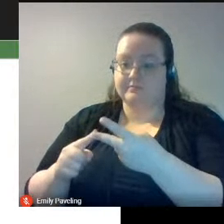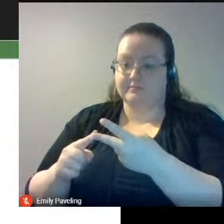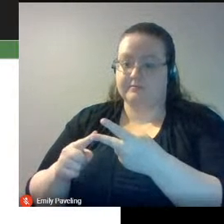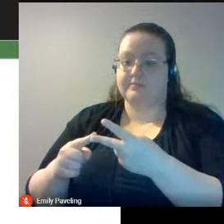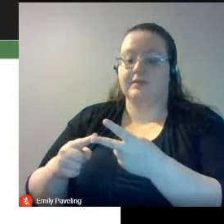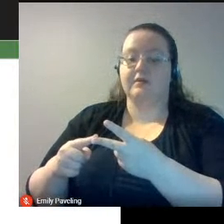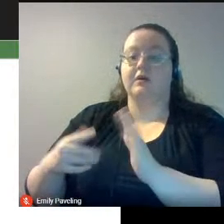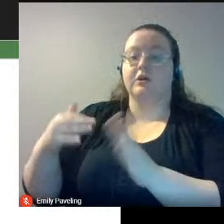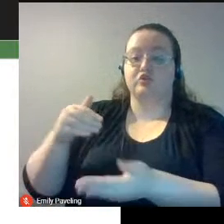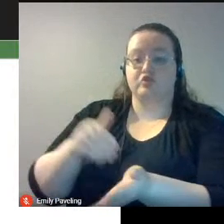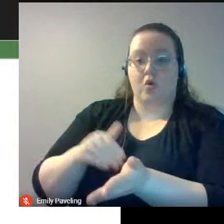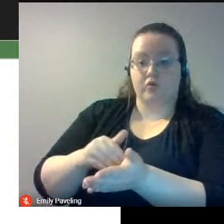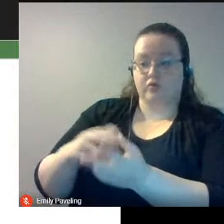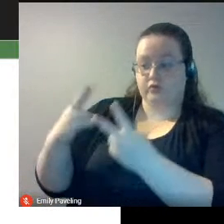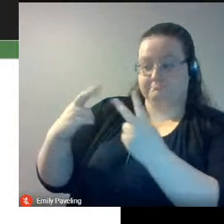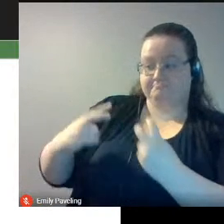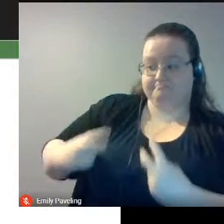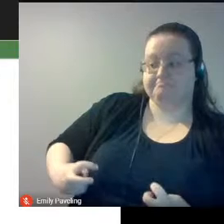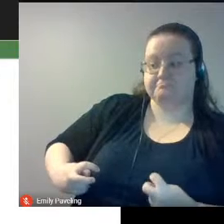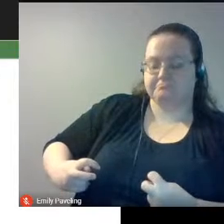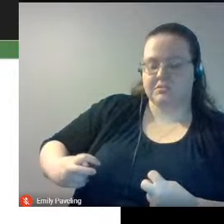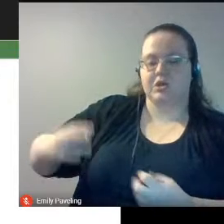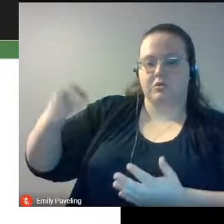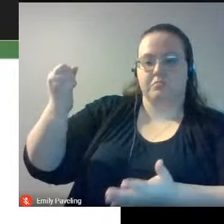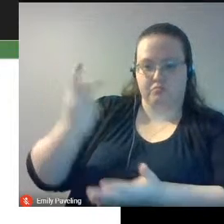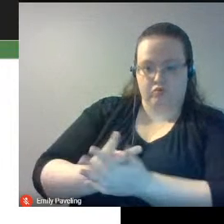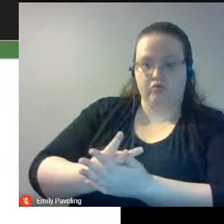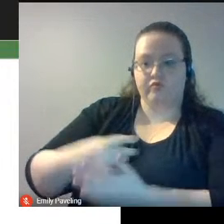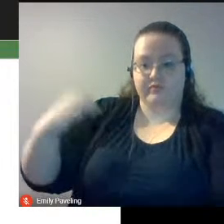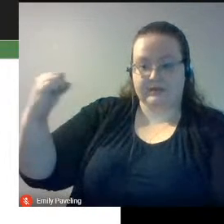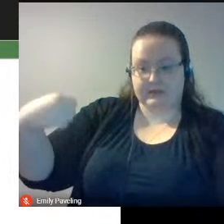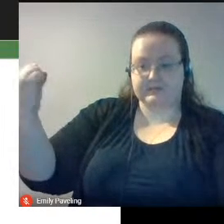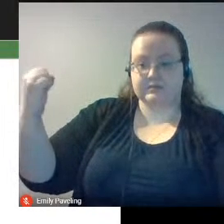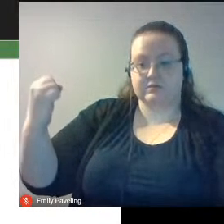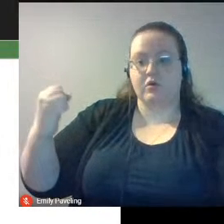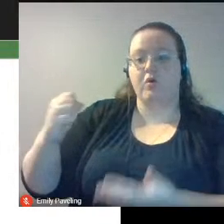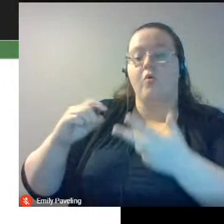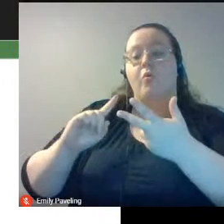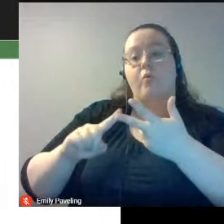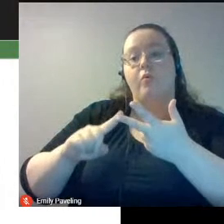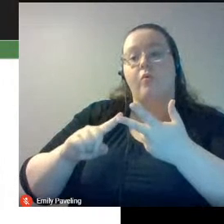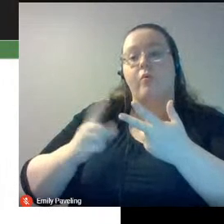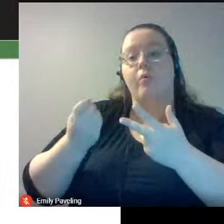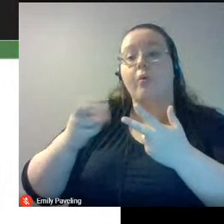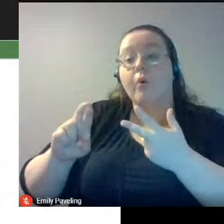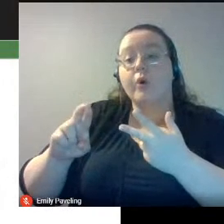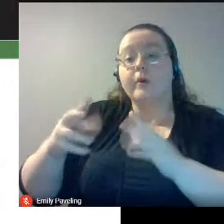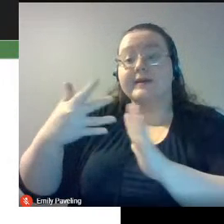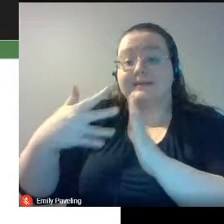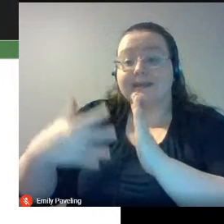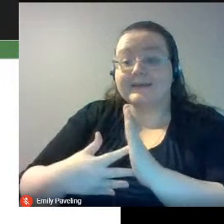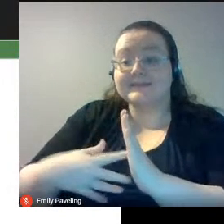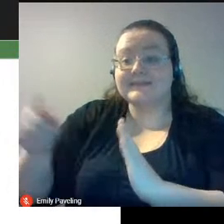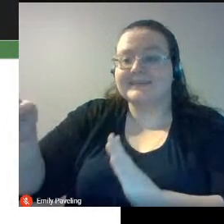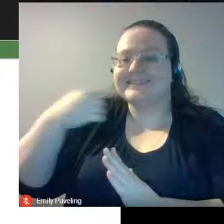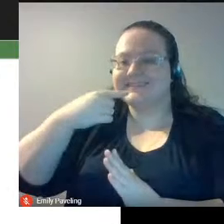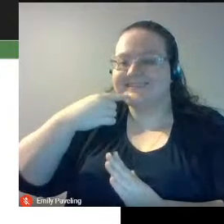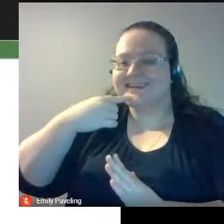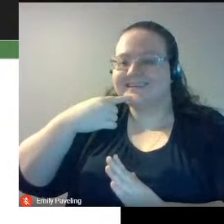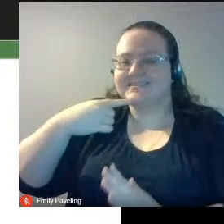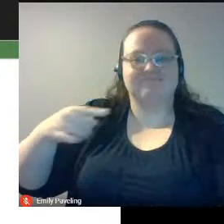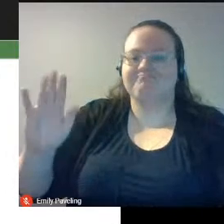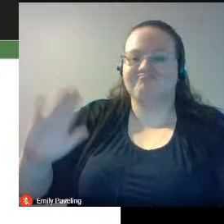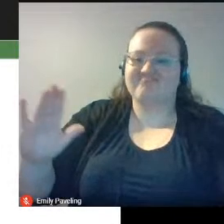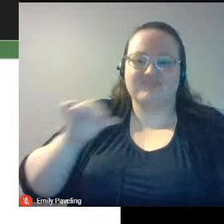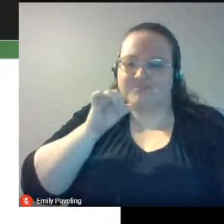a physician to return to school, or show a negative test result. If test results are negative, the